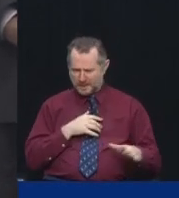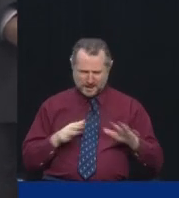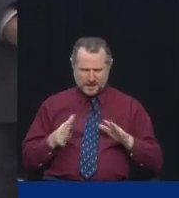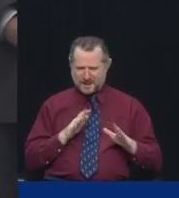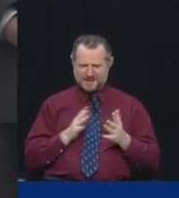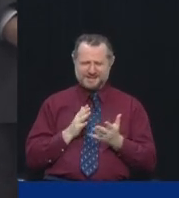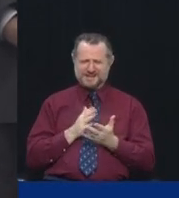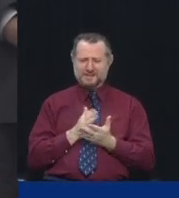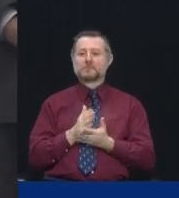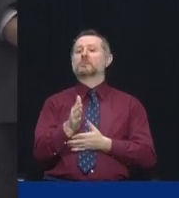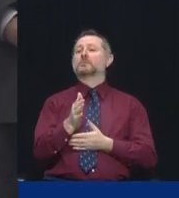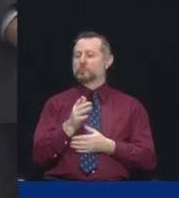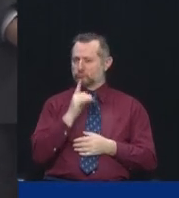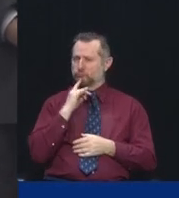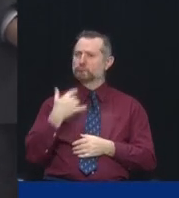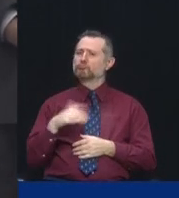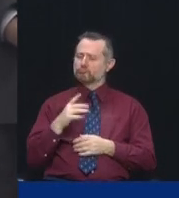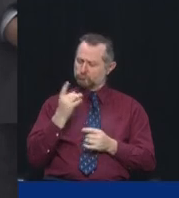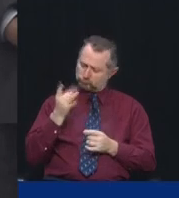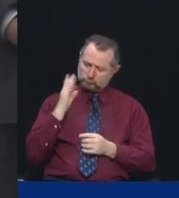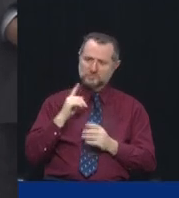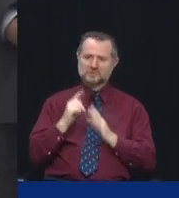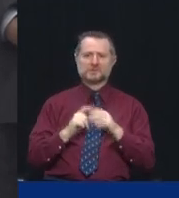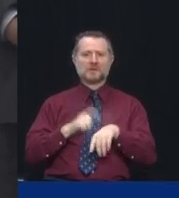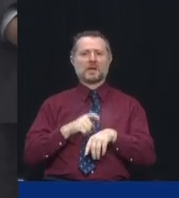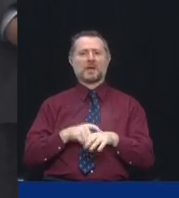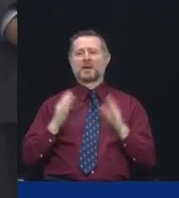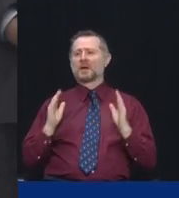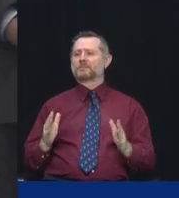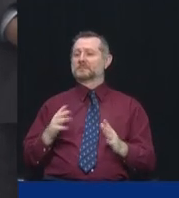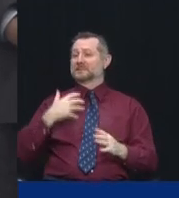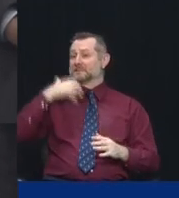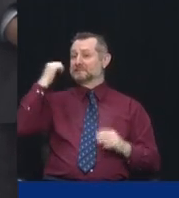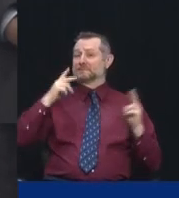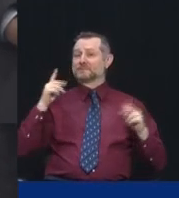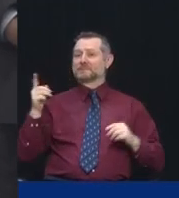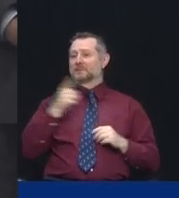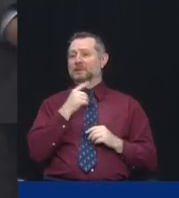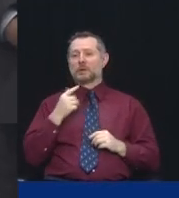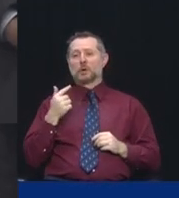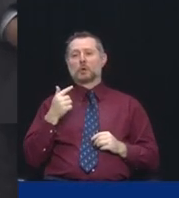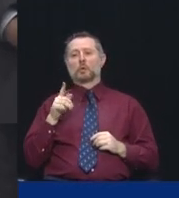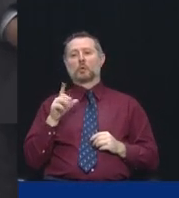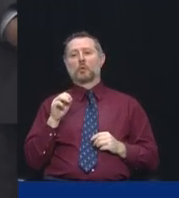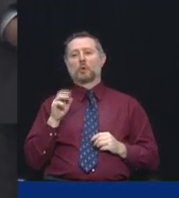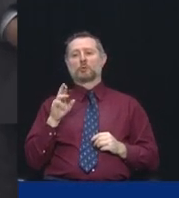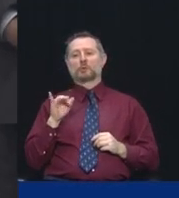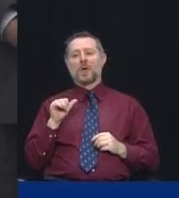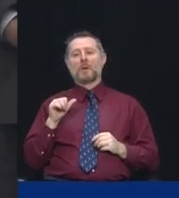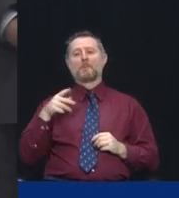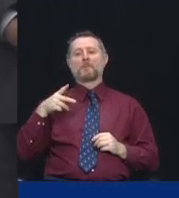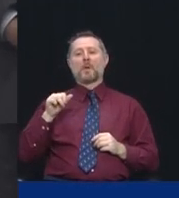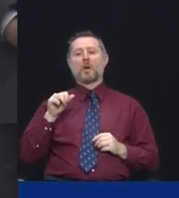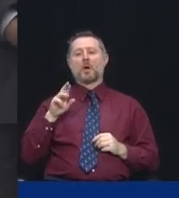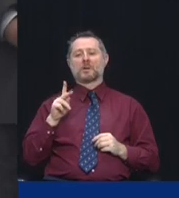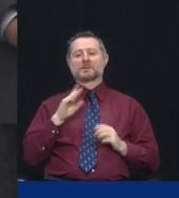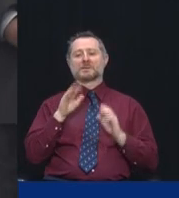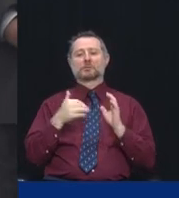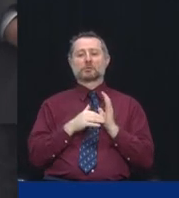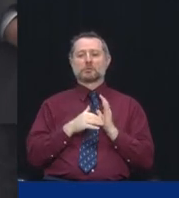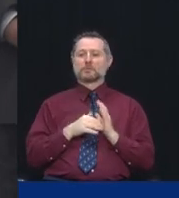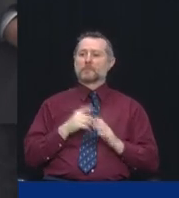lifetimes. And so for our seniors at the Gloria Parks Center, I want to thank you personally for them, because that's what they said to me when I went to